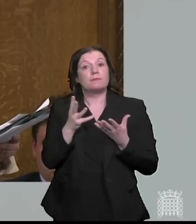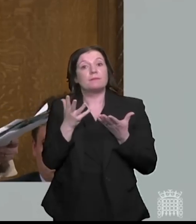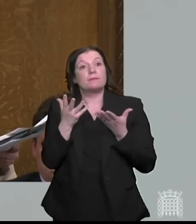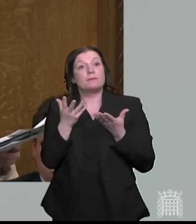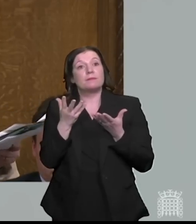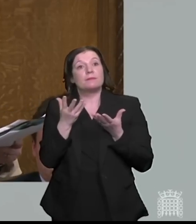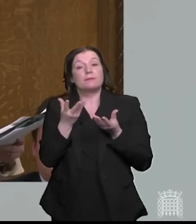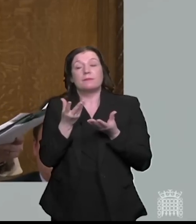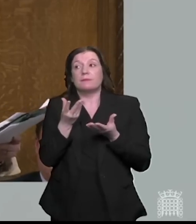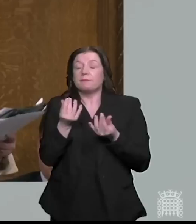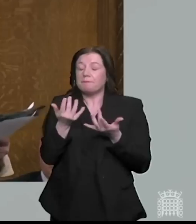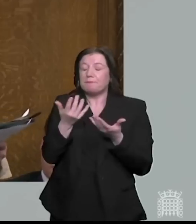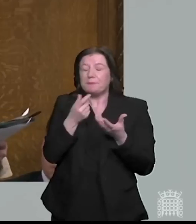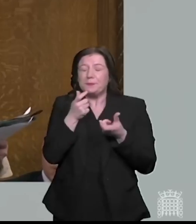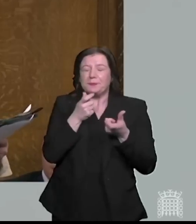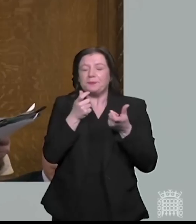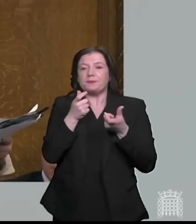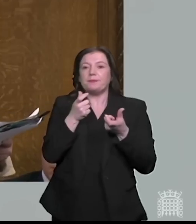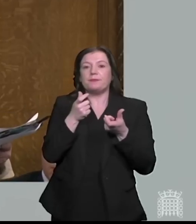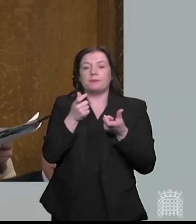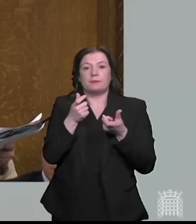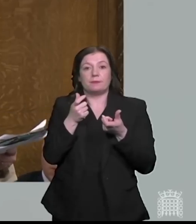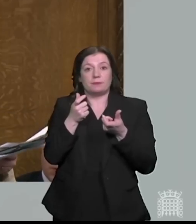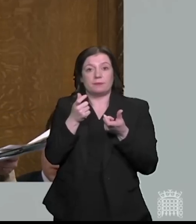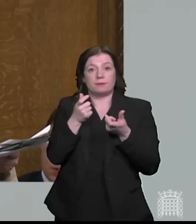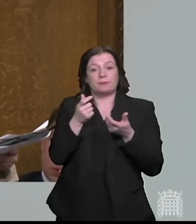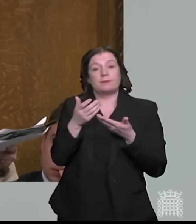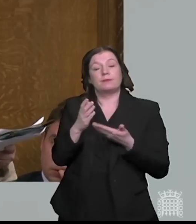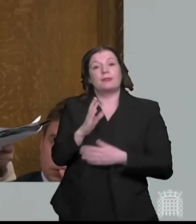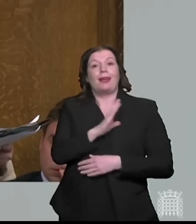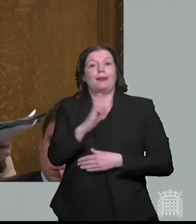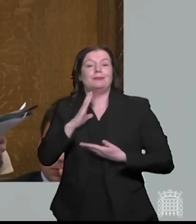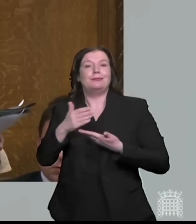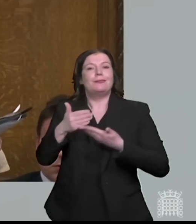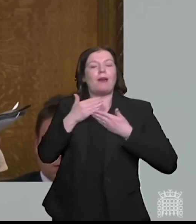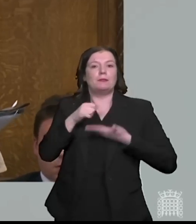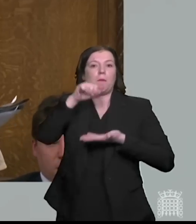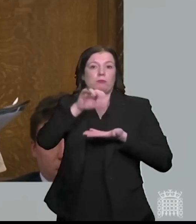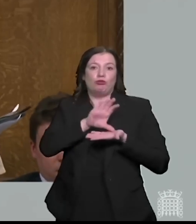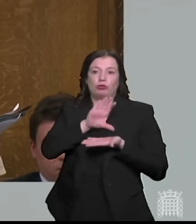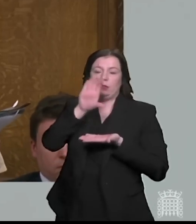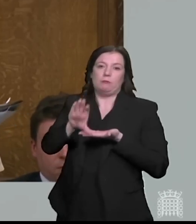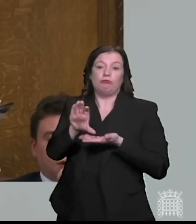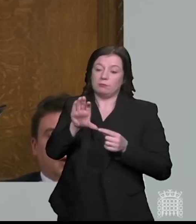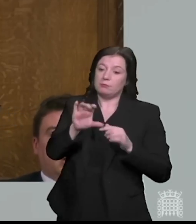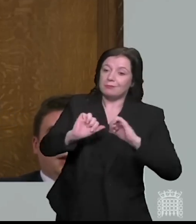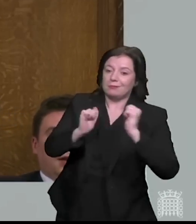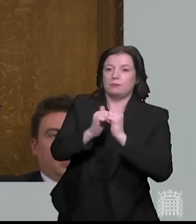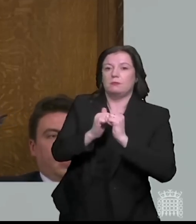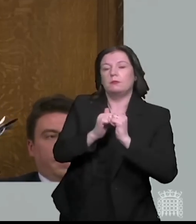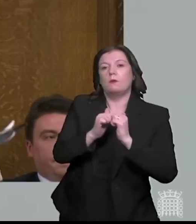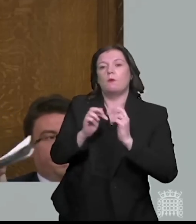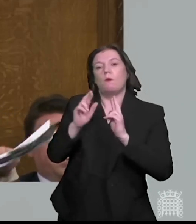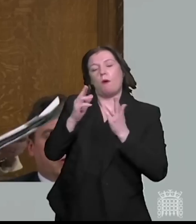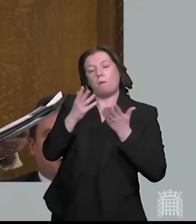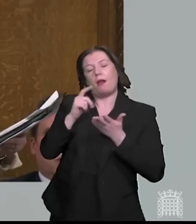of expense that he's scoring for the defence budget help our Ukrainian friends have good